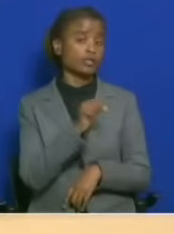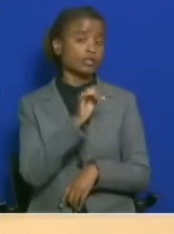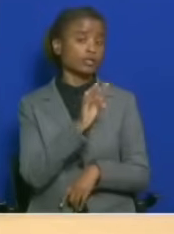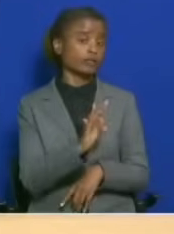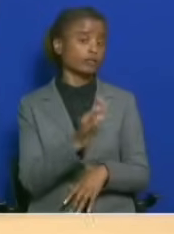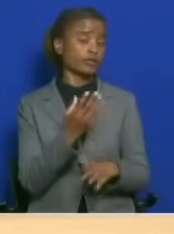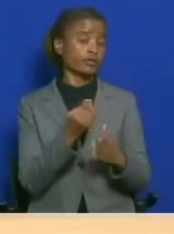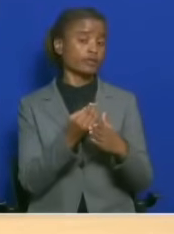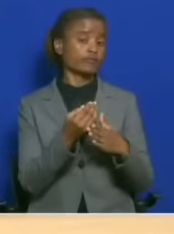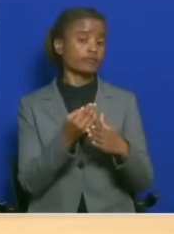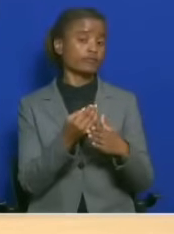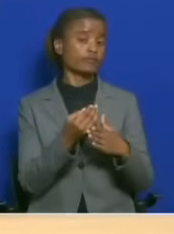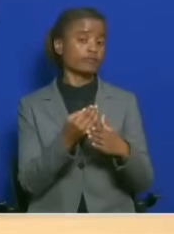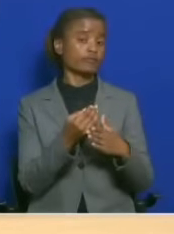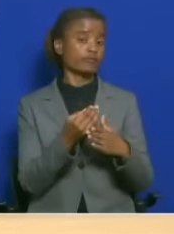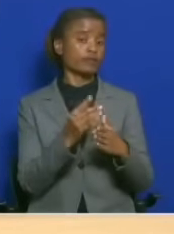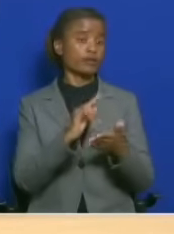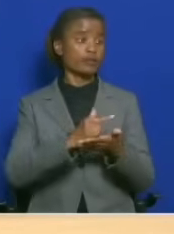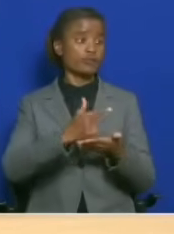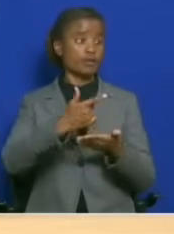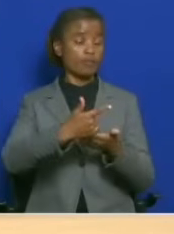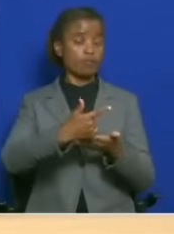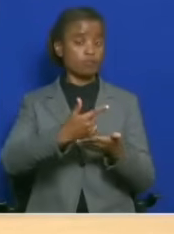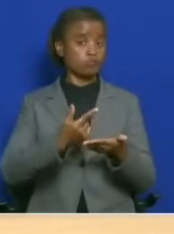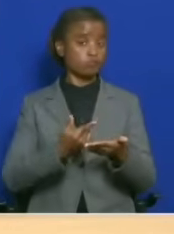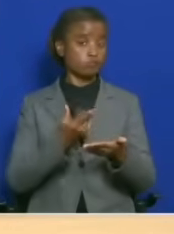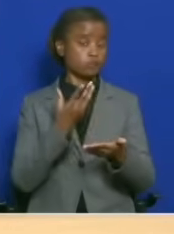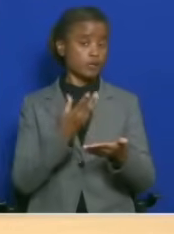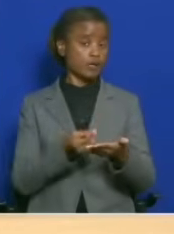it, can you do that?